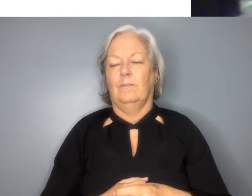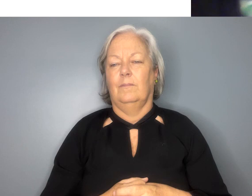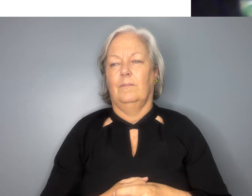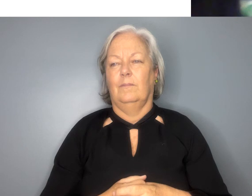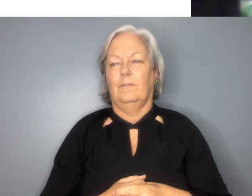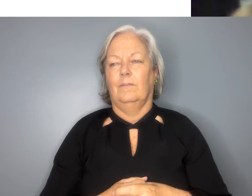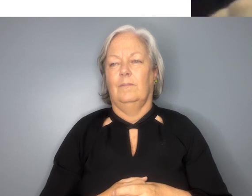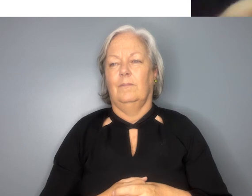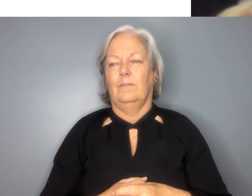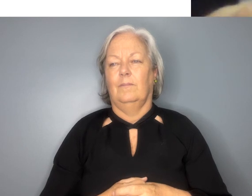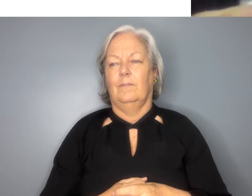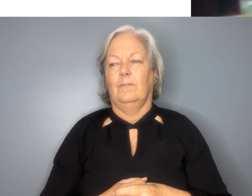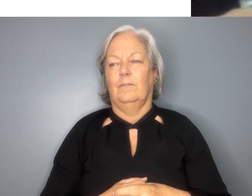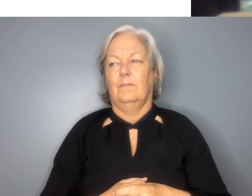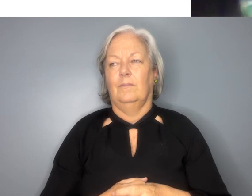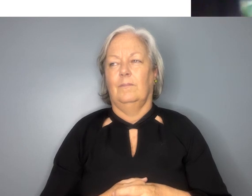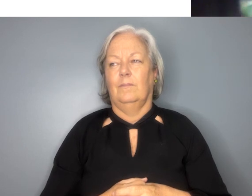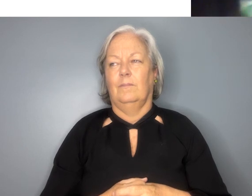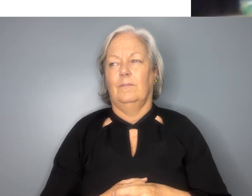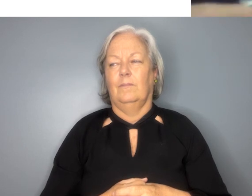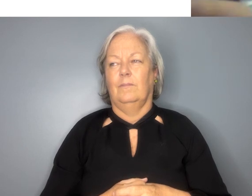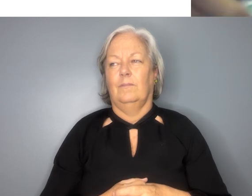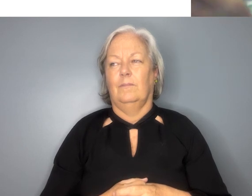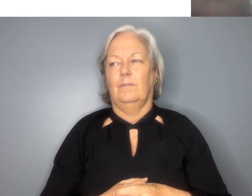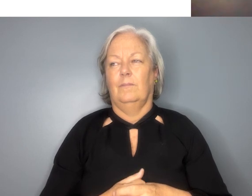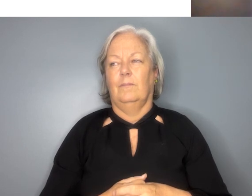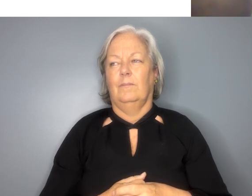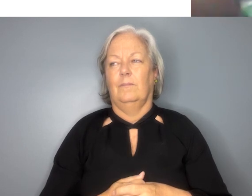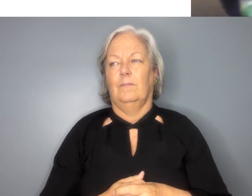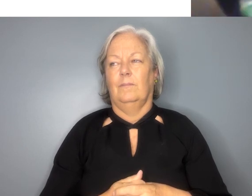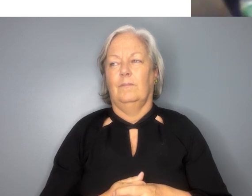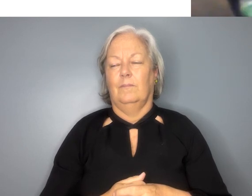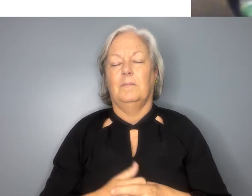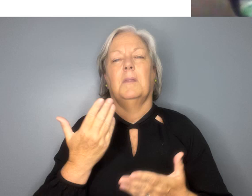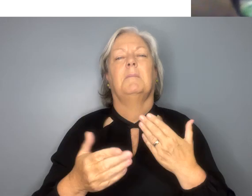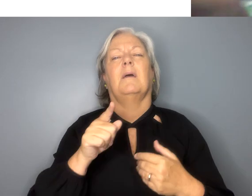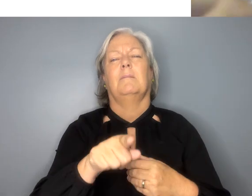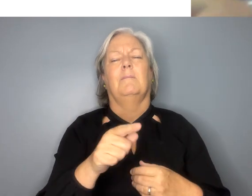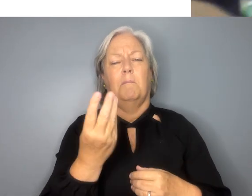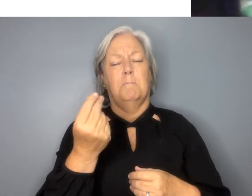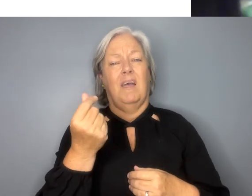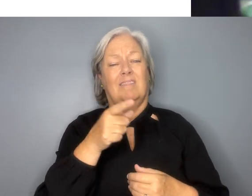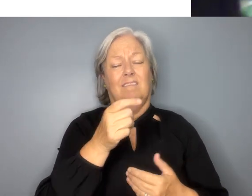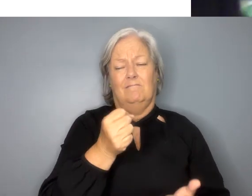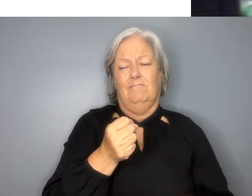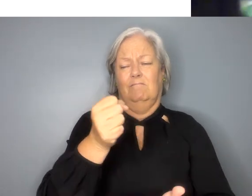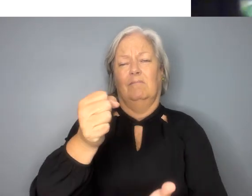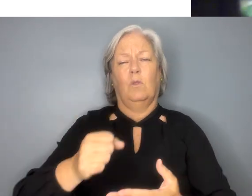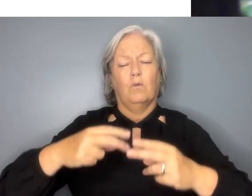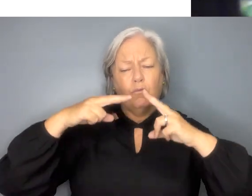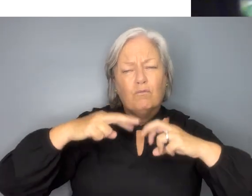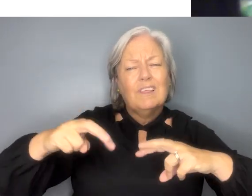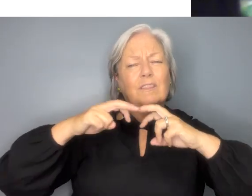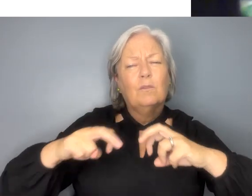And as a result, there's no funding or research or protections put in